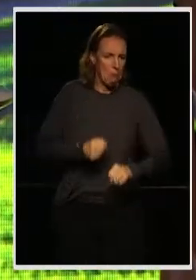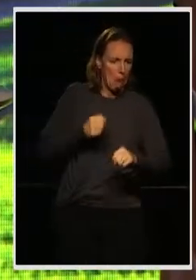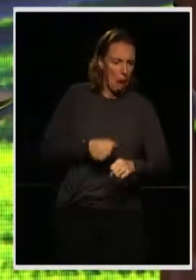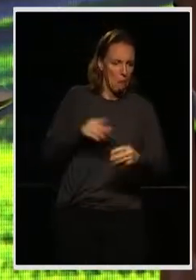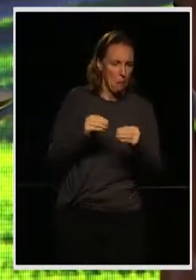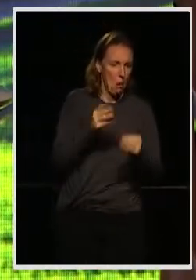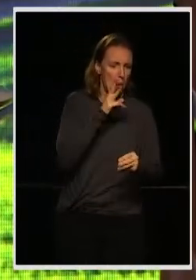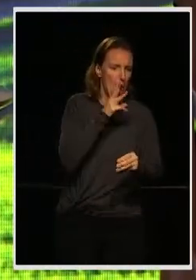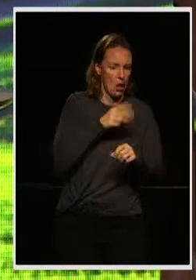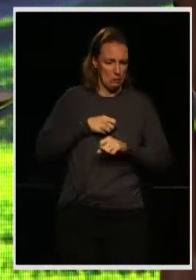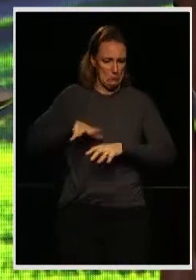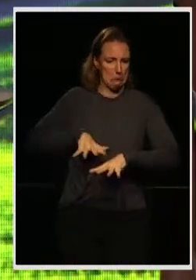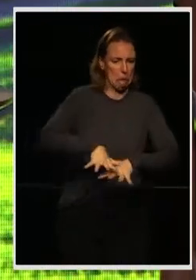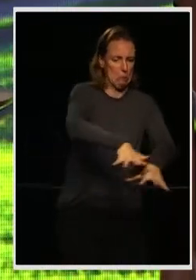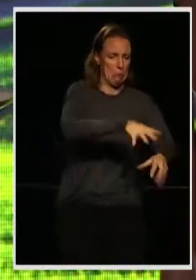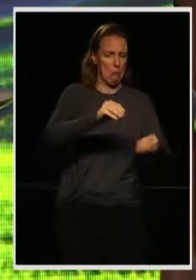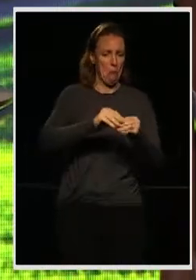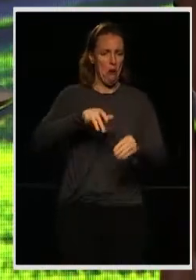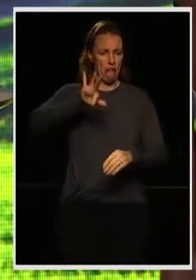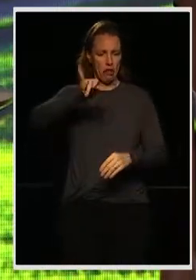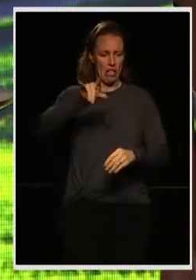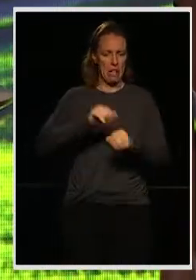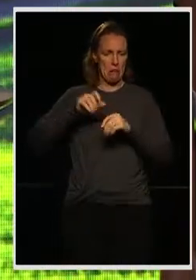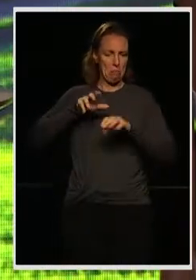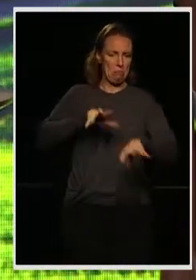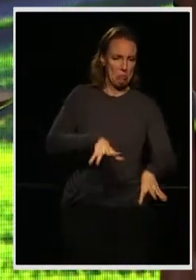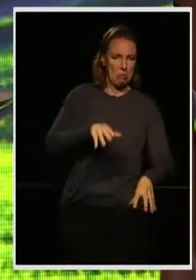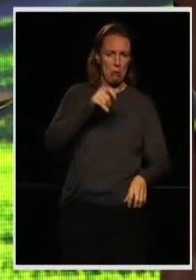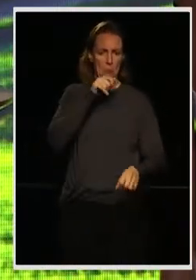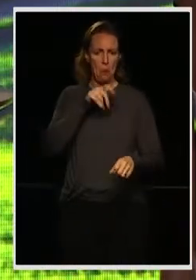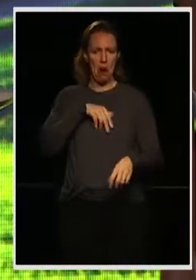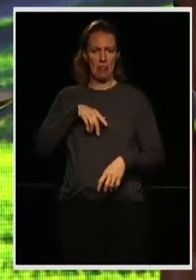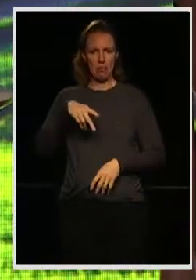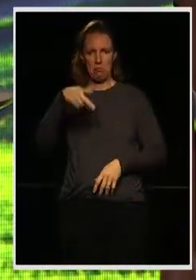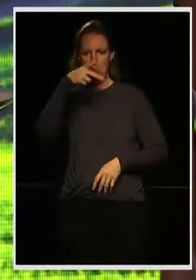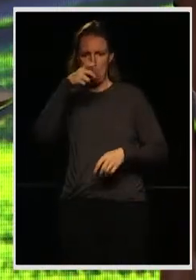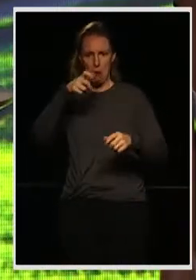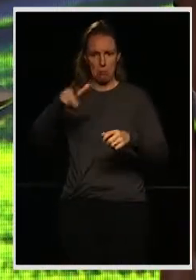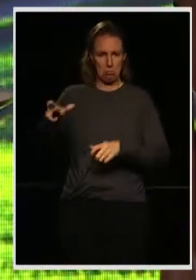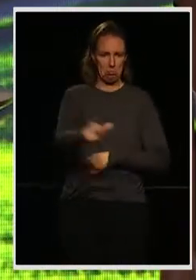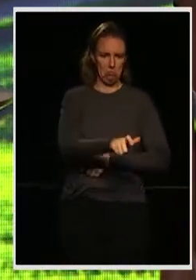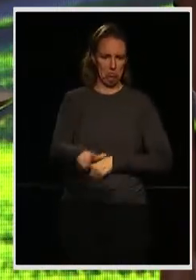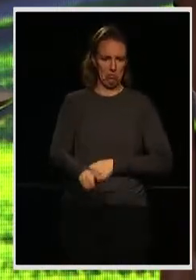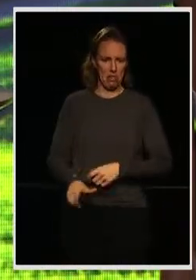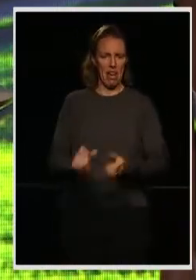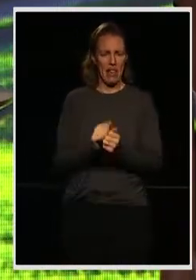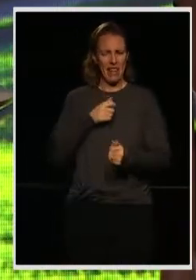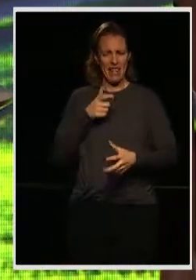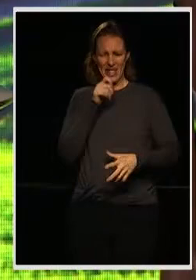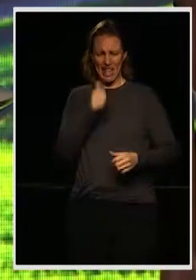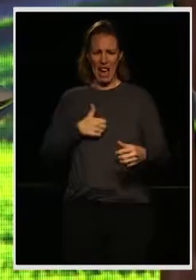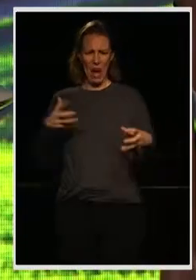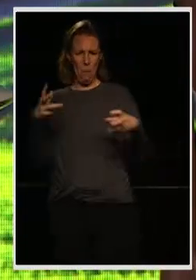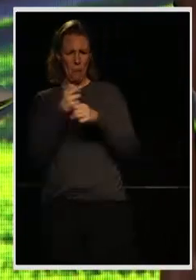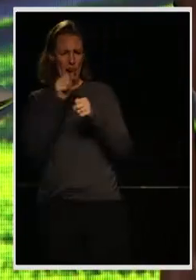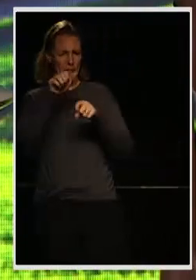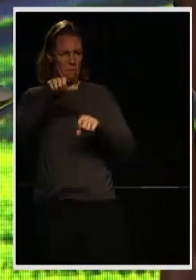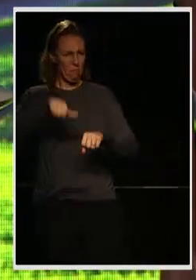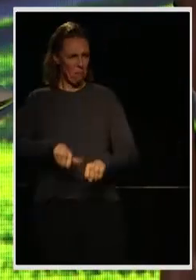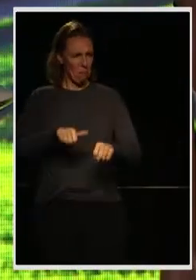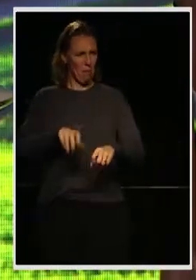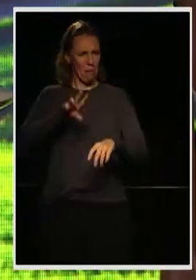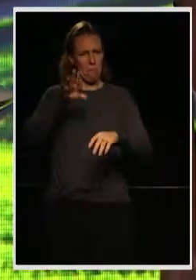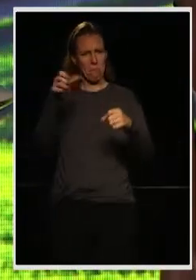put on more fertilizers, put on more pesticides in this kind of almost unwinnable battle against natural